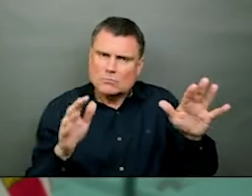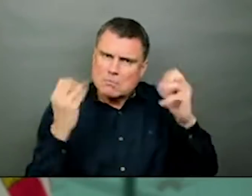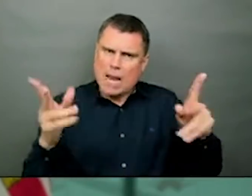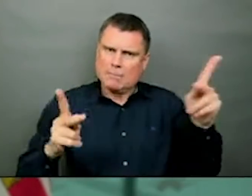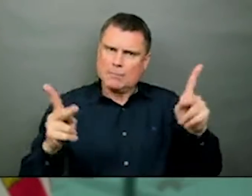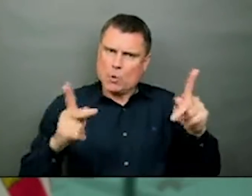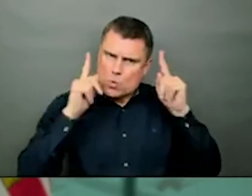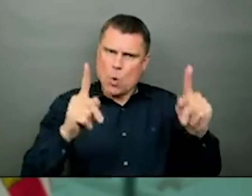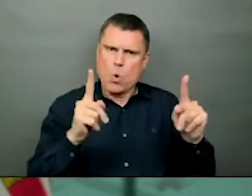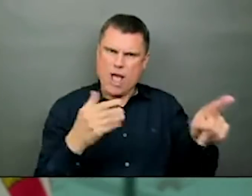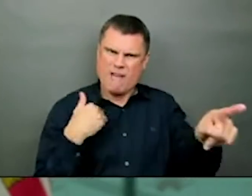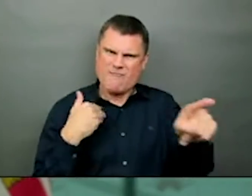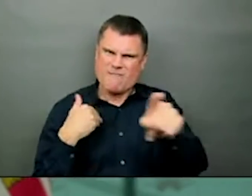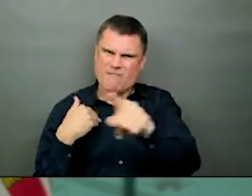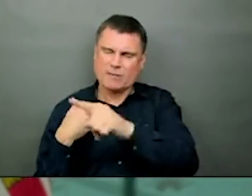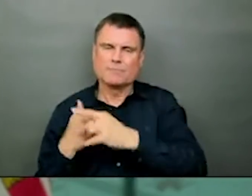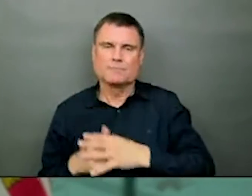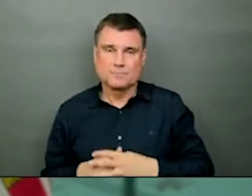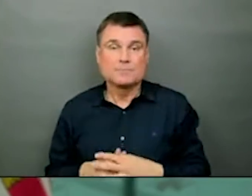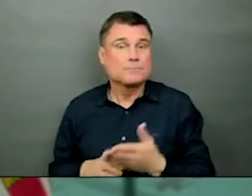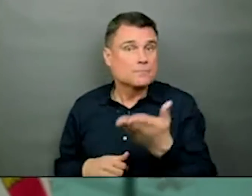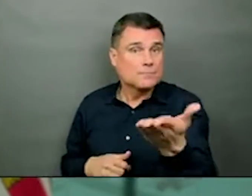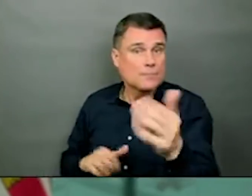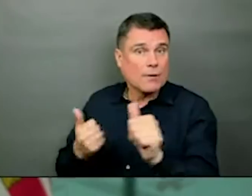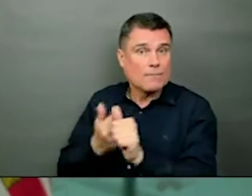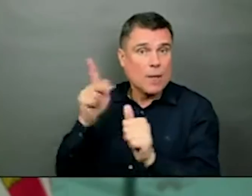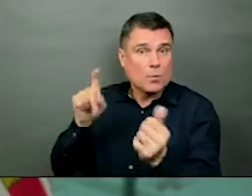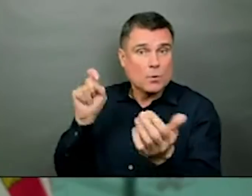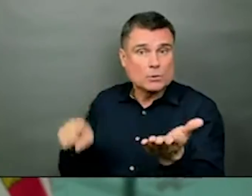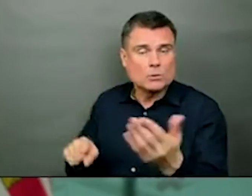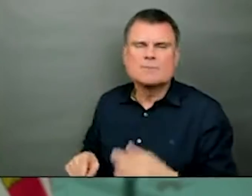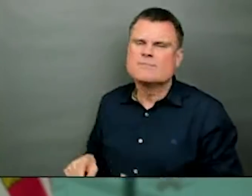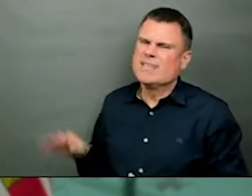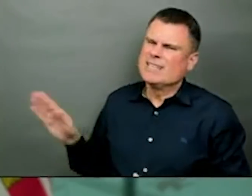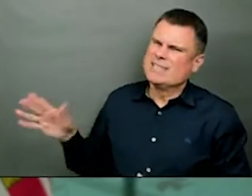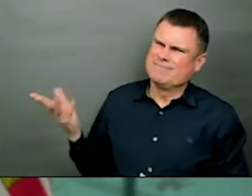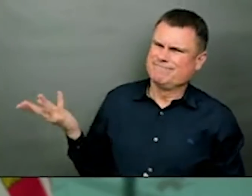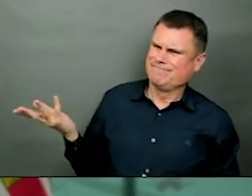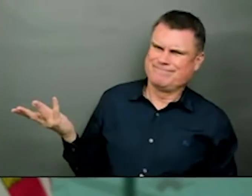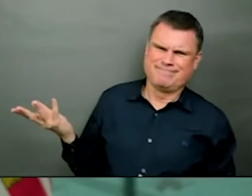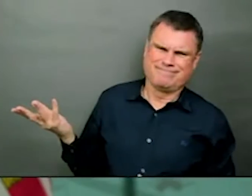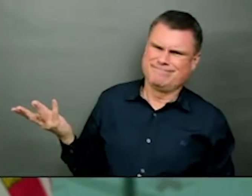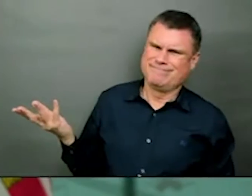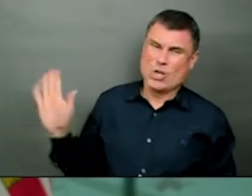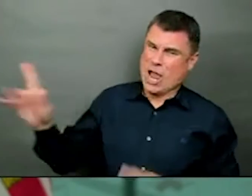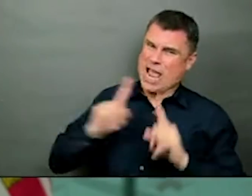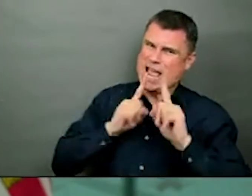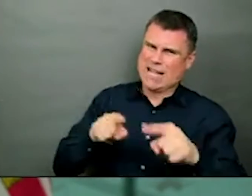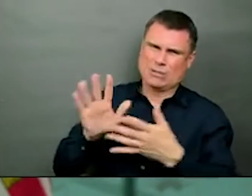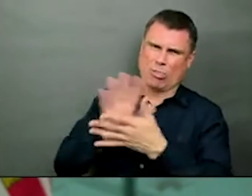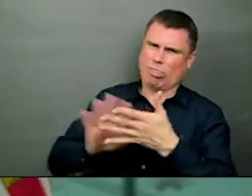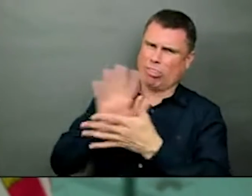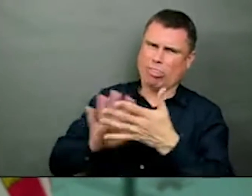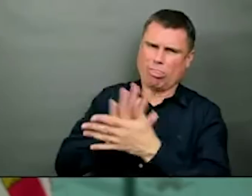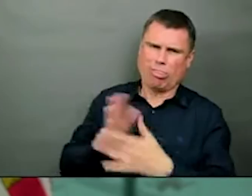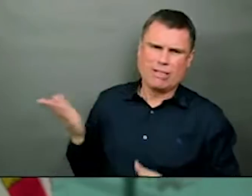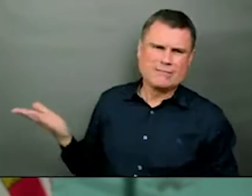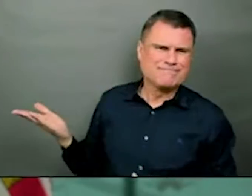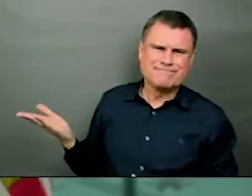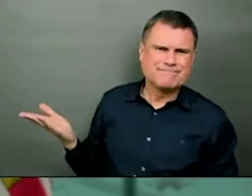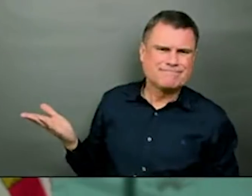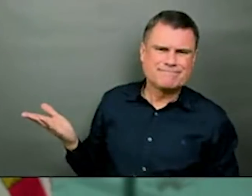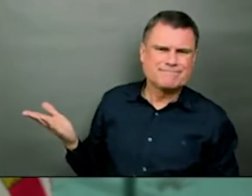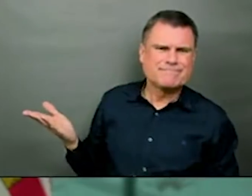if Minister Dix wants to weigh in on that one. But my question now is those churches who are fighting the health orders out